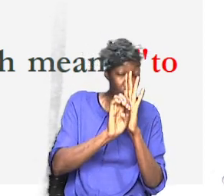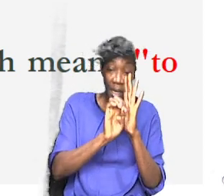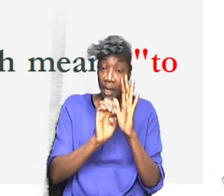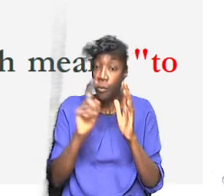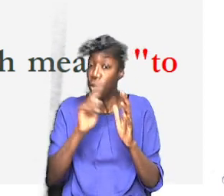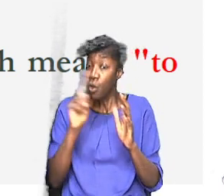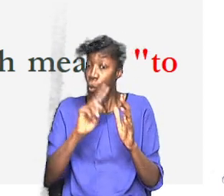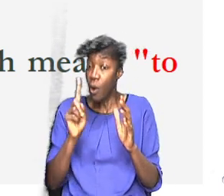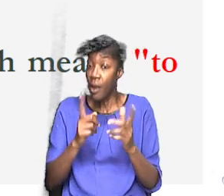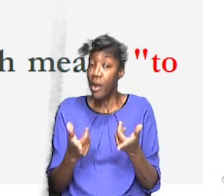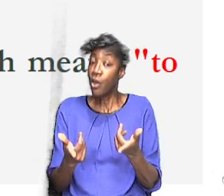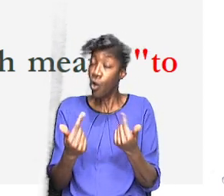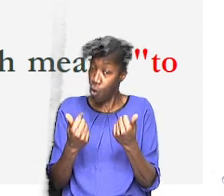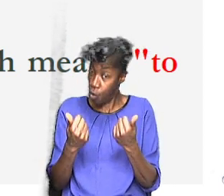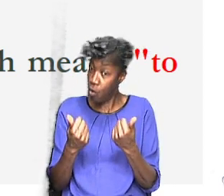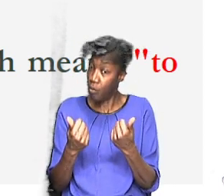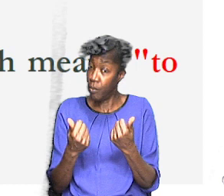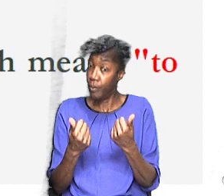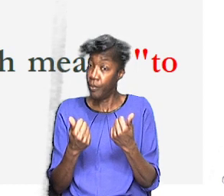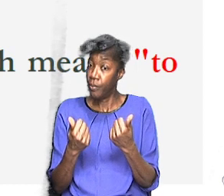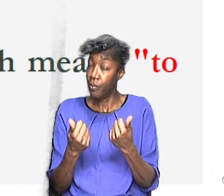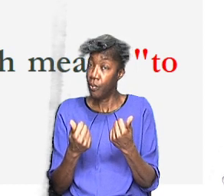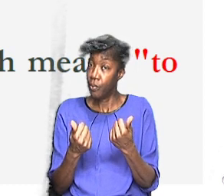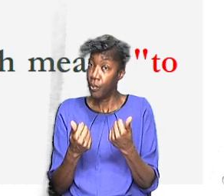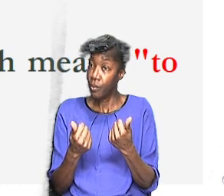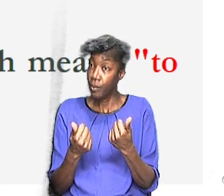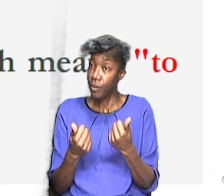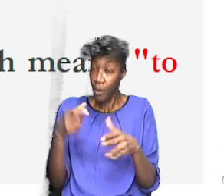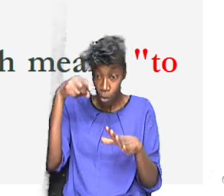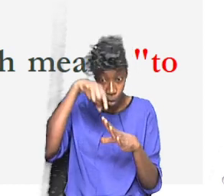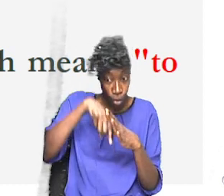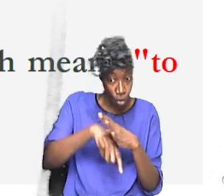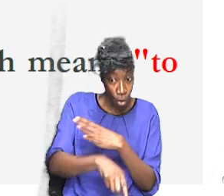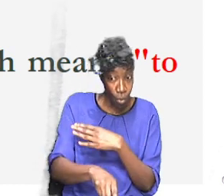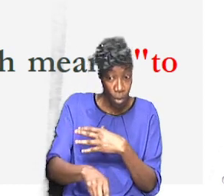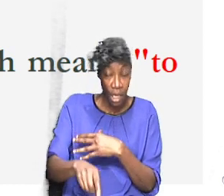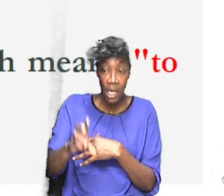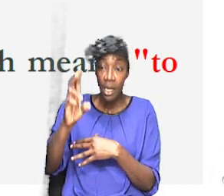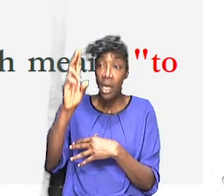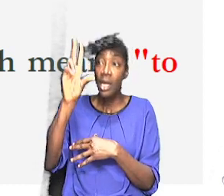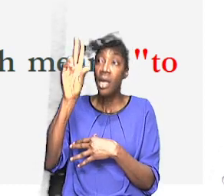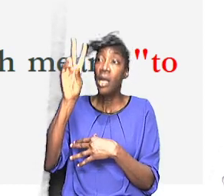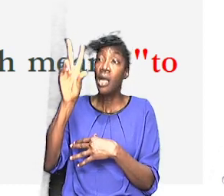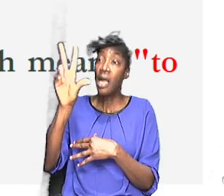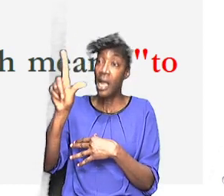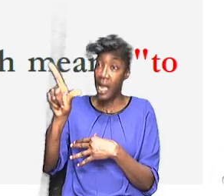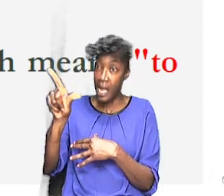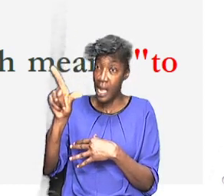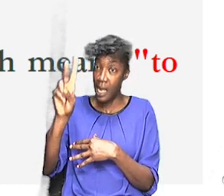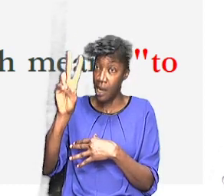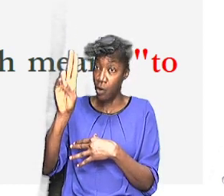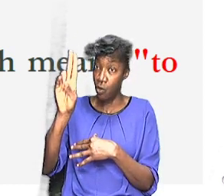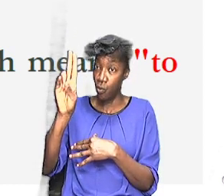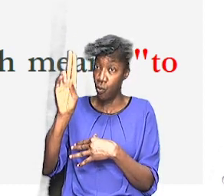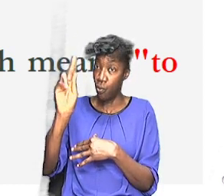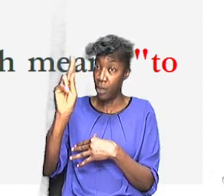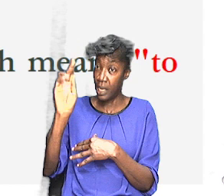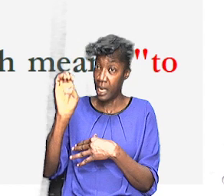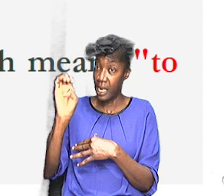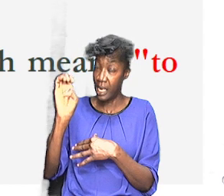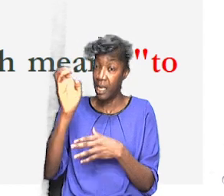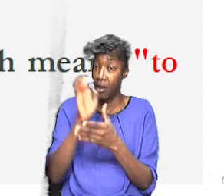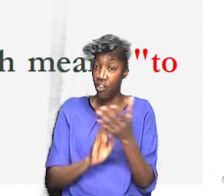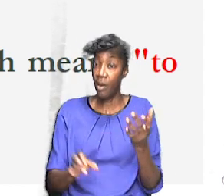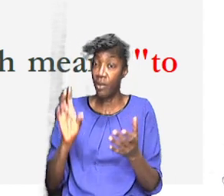term Pharisee came from. Amen. As we dig down into Luke chapter 7. So the Pharisees were